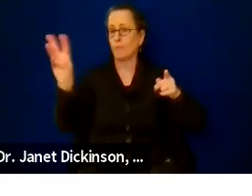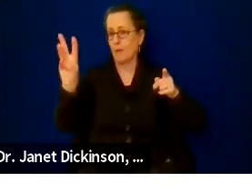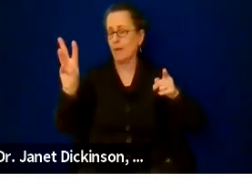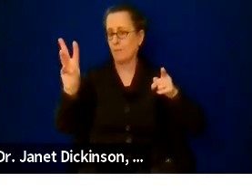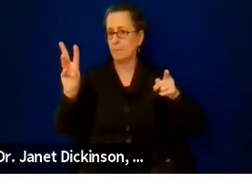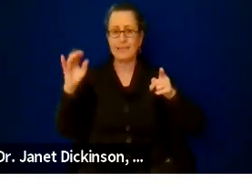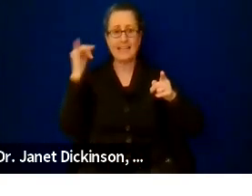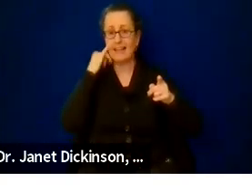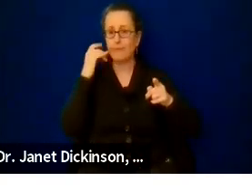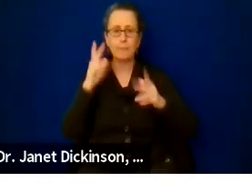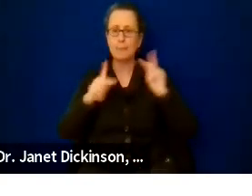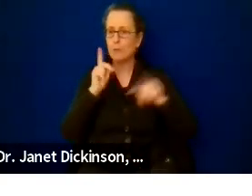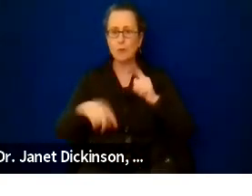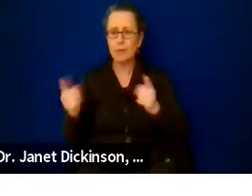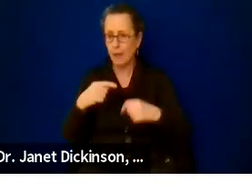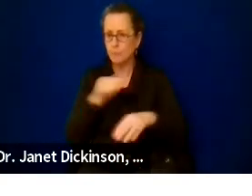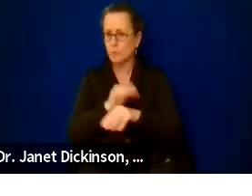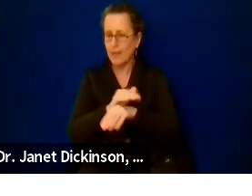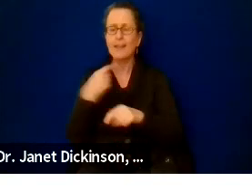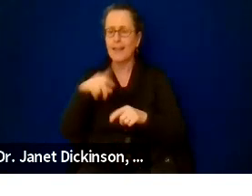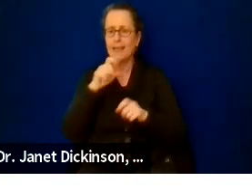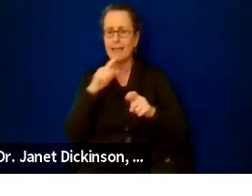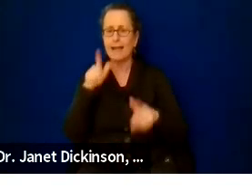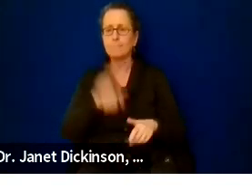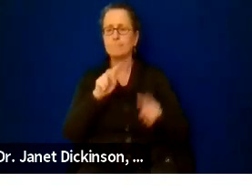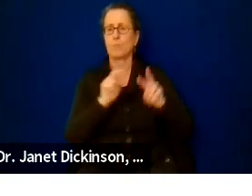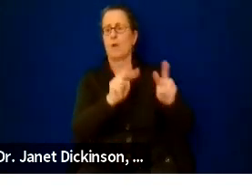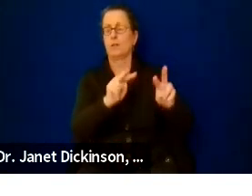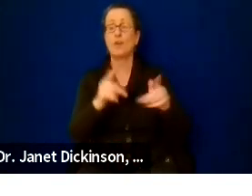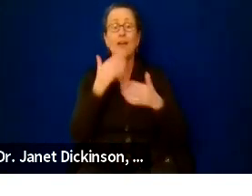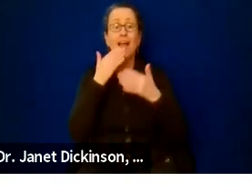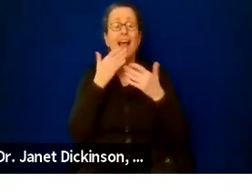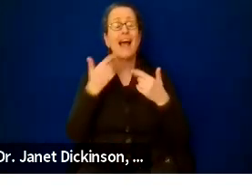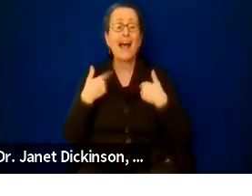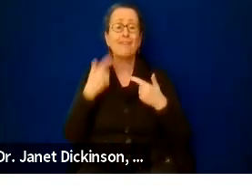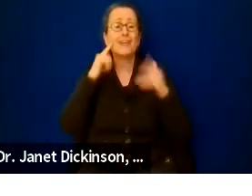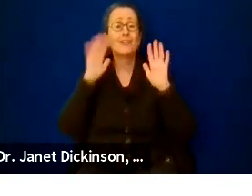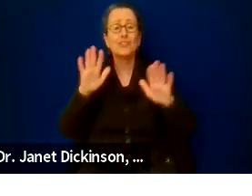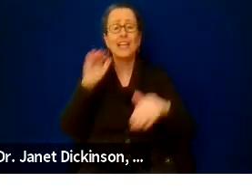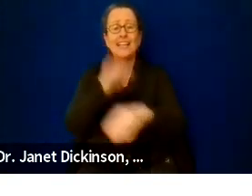broader community as well. So thank you everybody for attending, and I hope everybody has a great night.